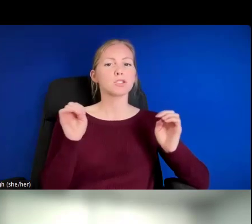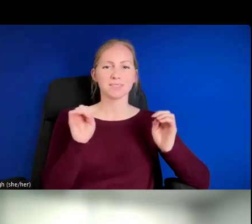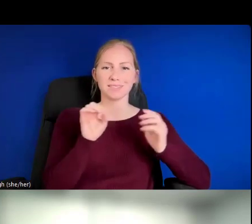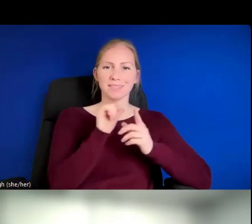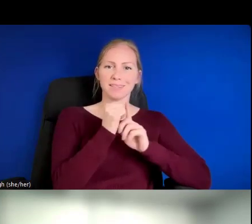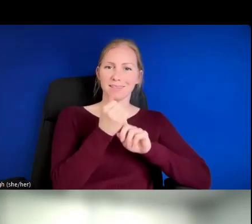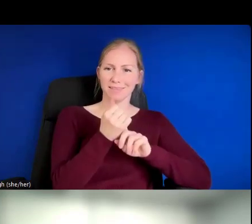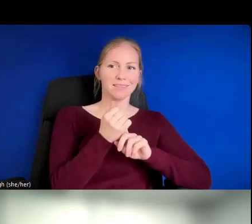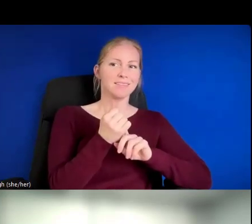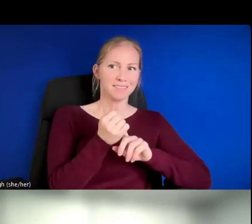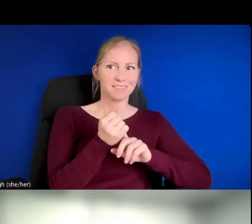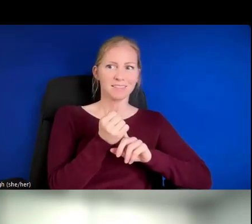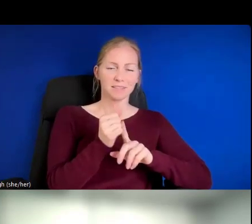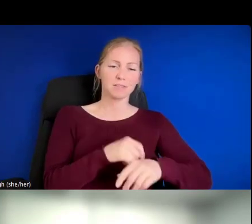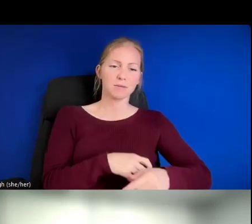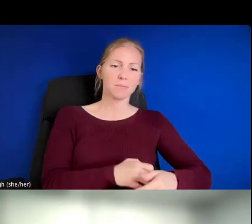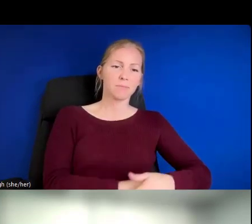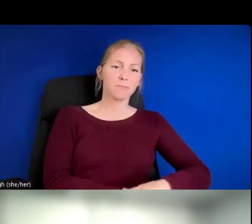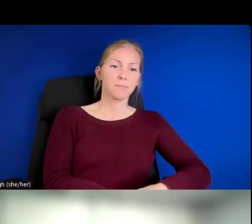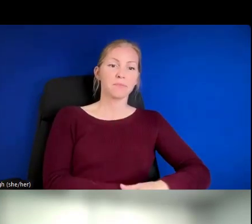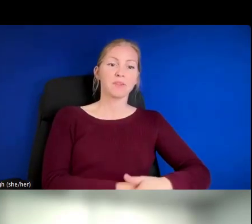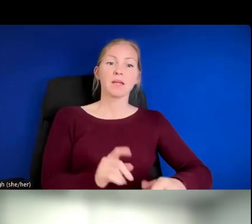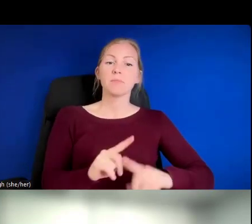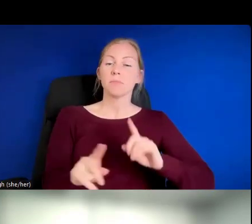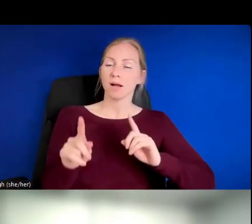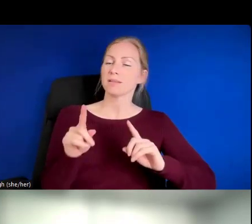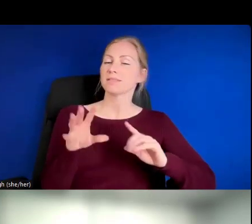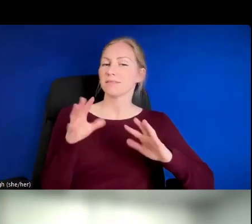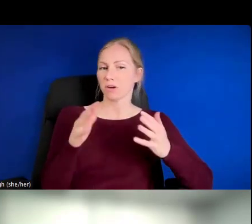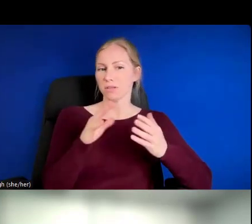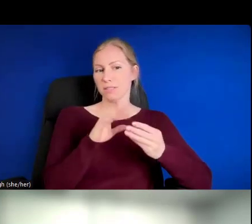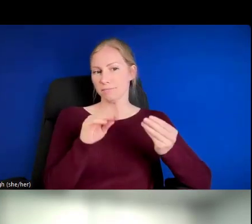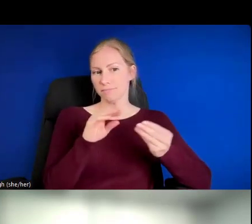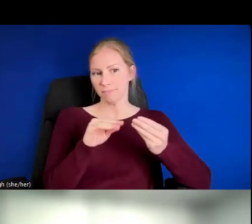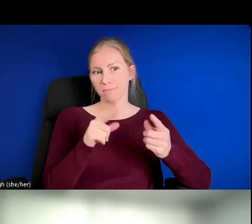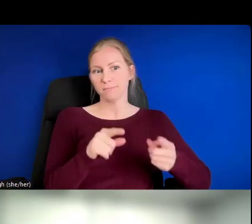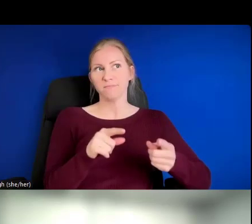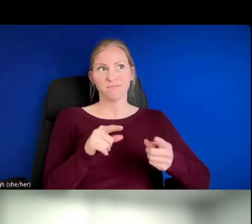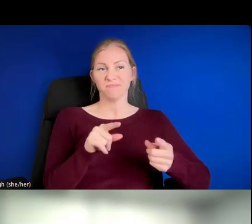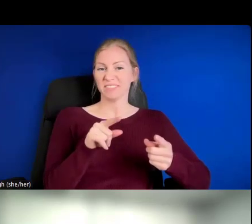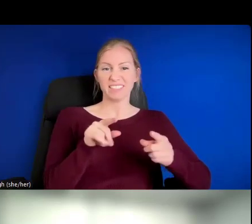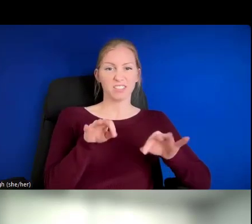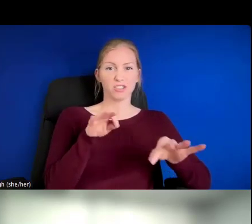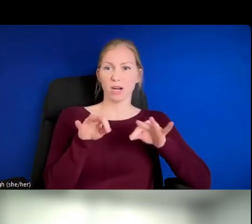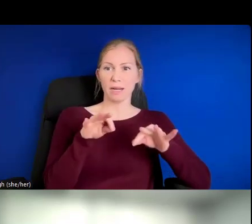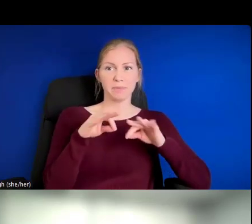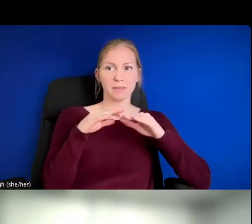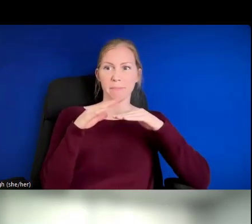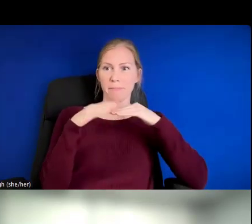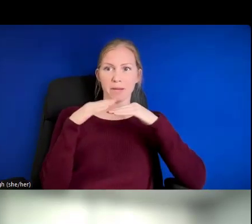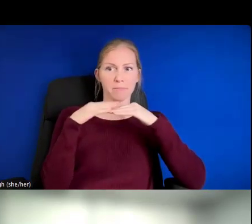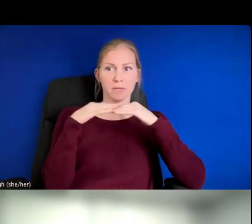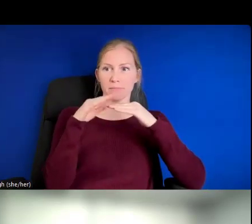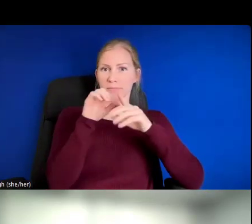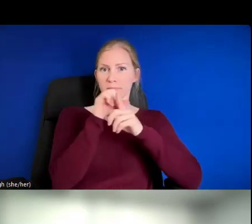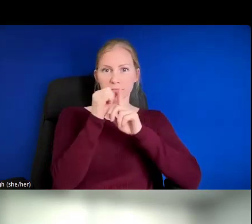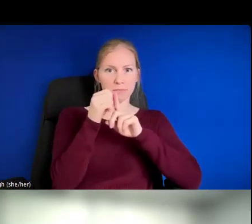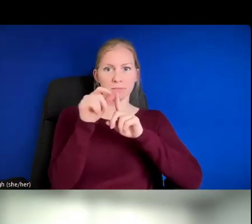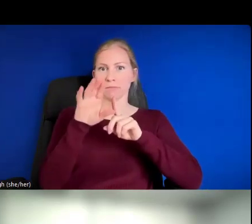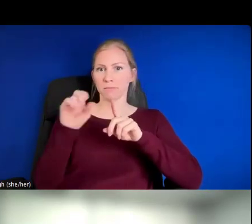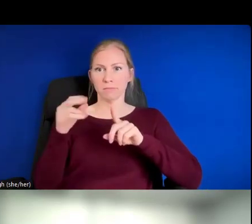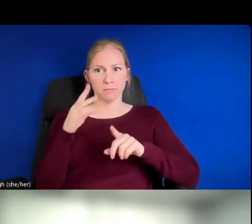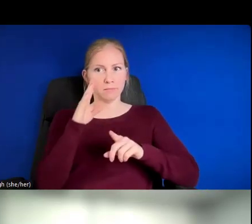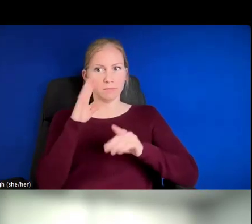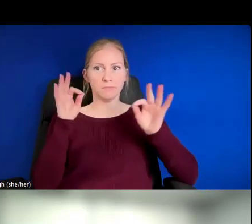seclusion. But as I've suggested here, this just describes the minimum scenarios where Bridgewater secludes